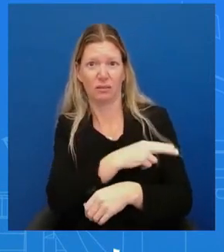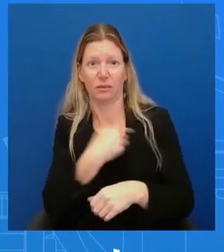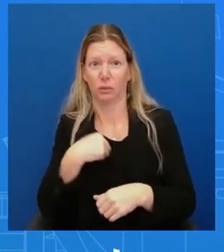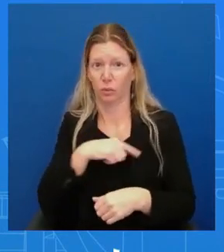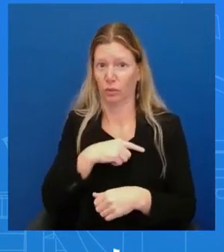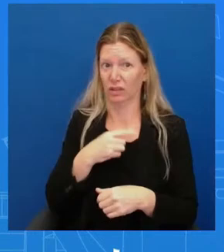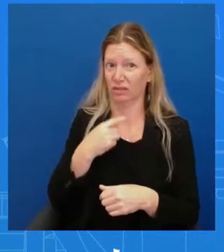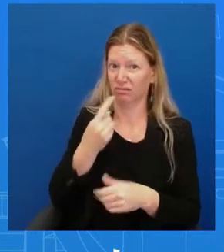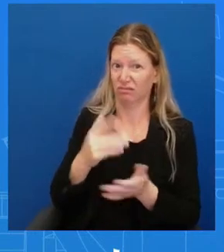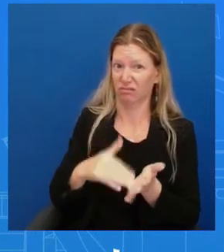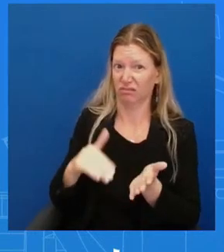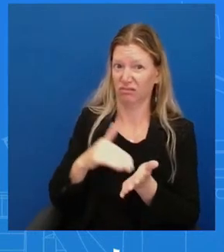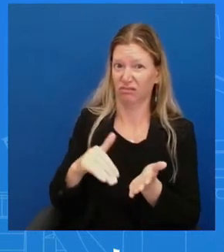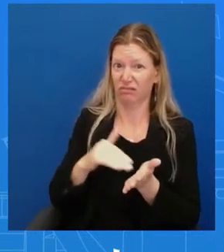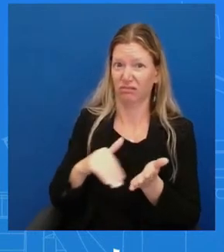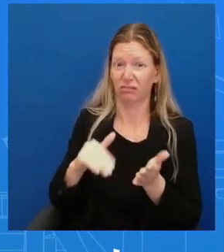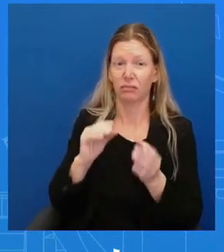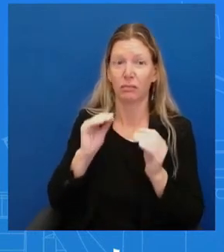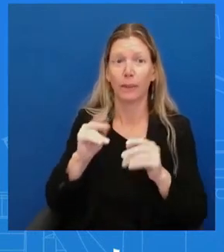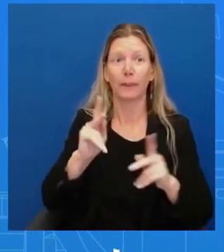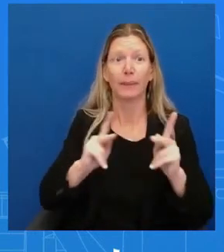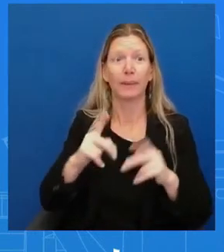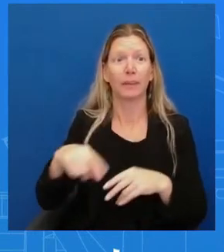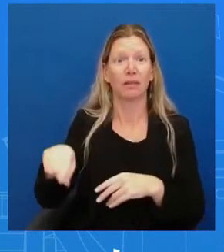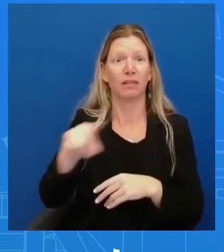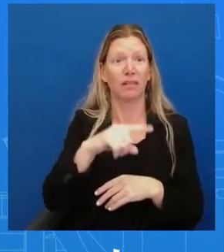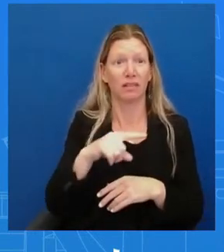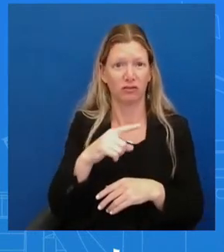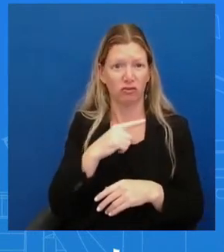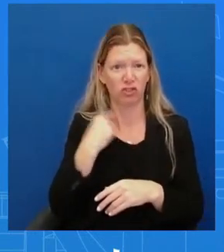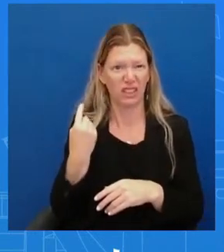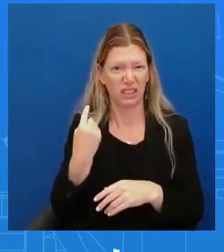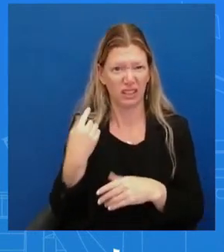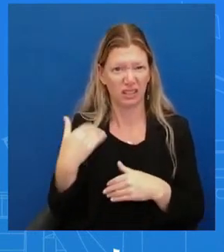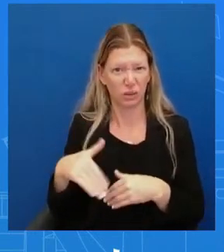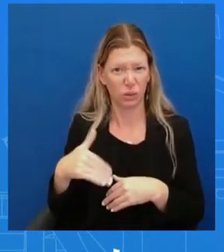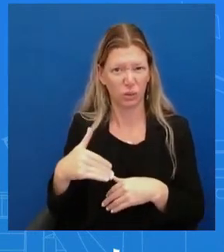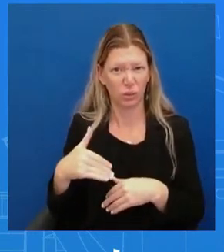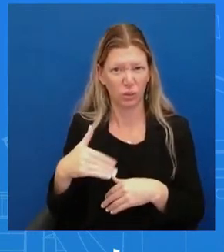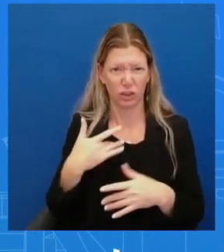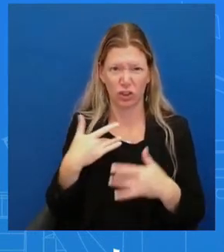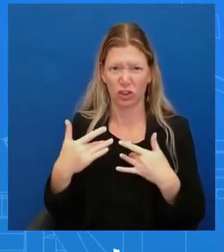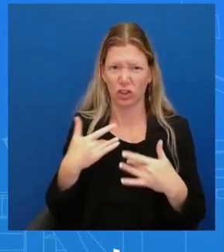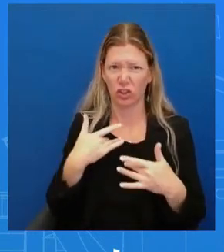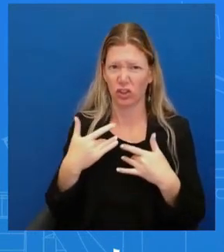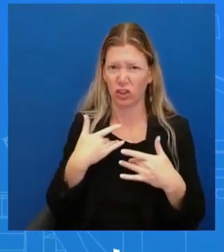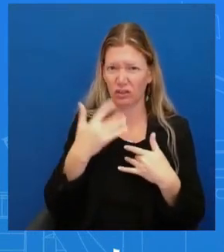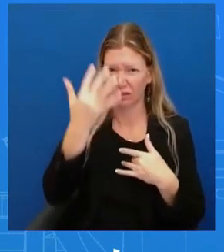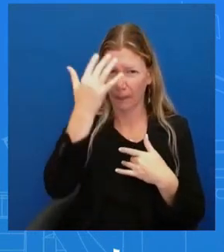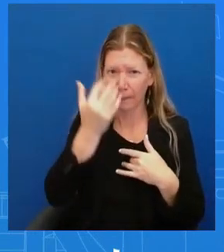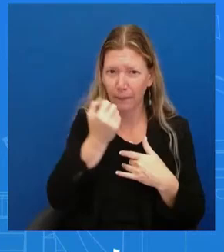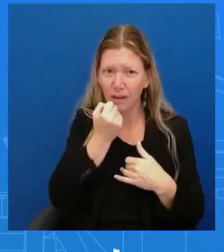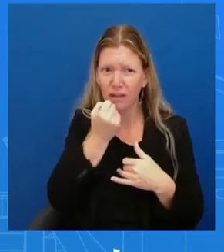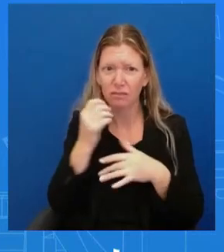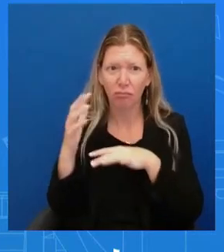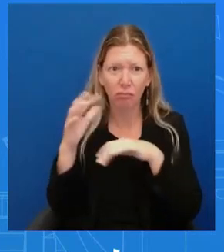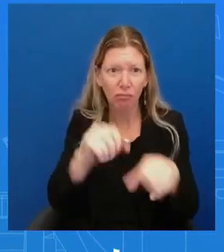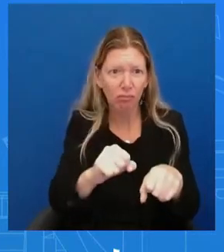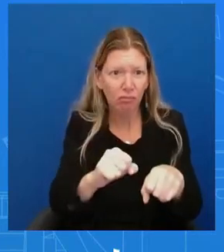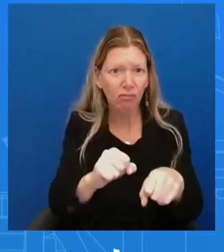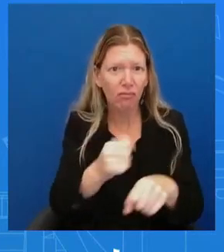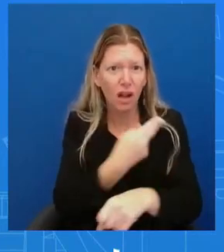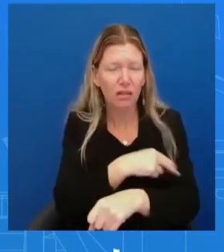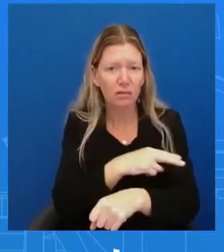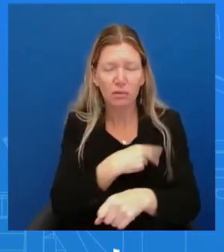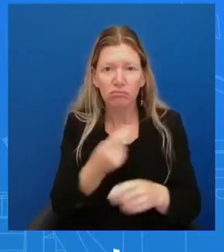Hamas appears. They appear to have been able to reconstitute in a hospital so quickly. So we've always